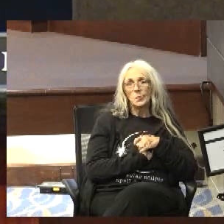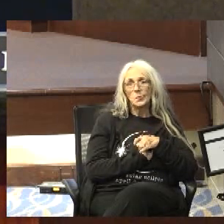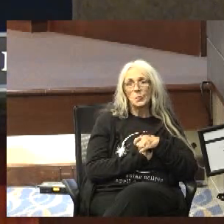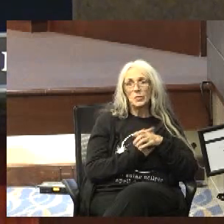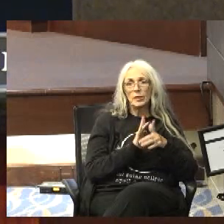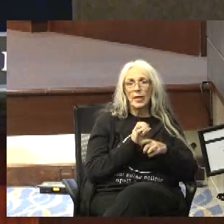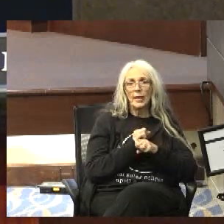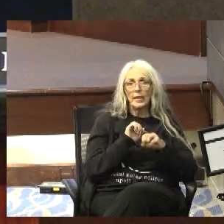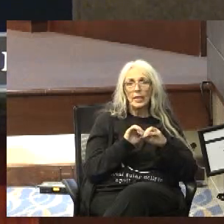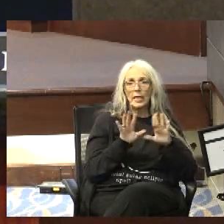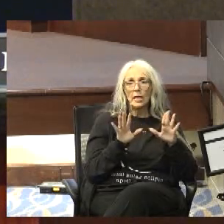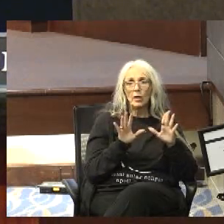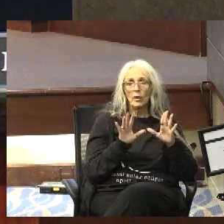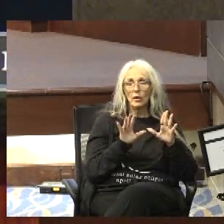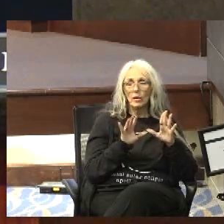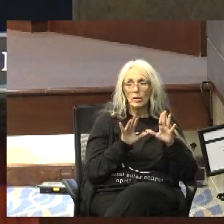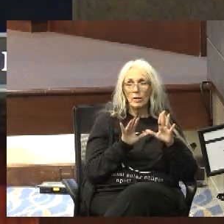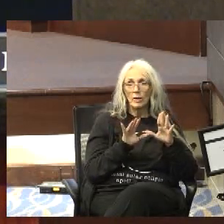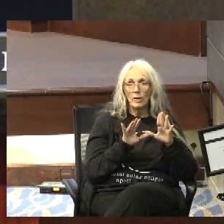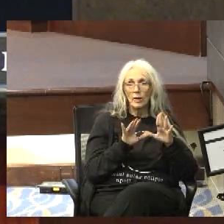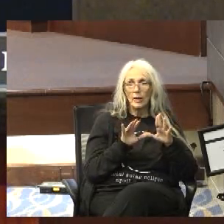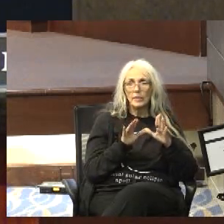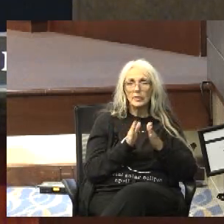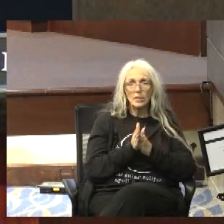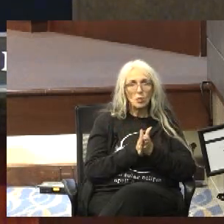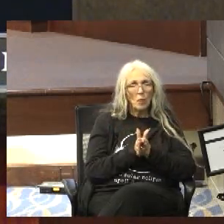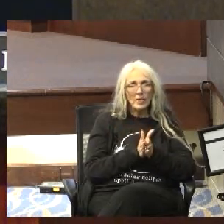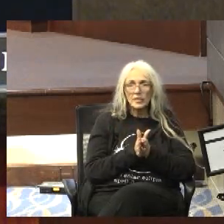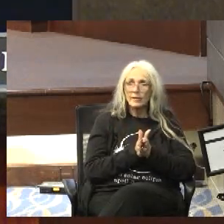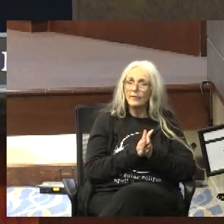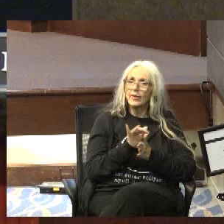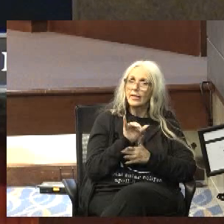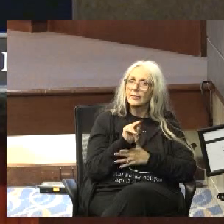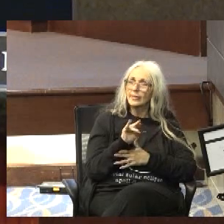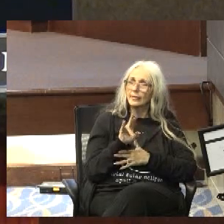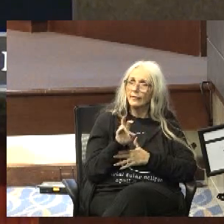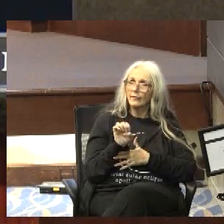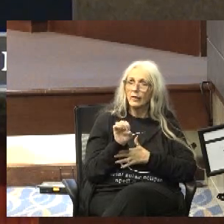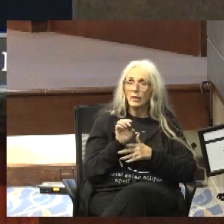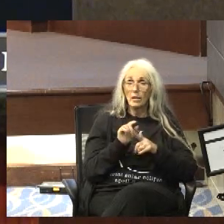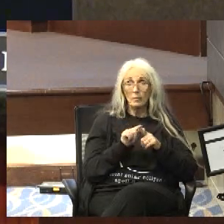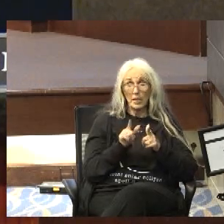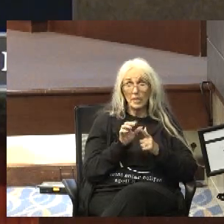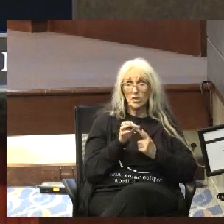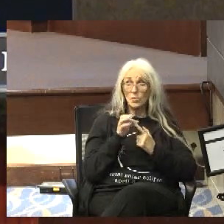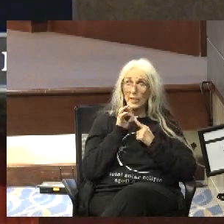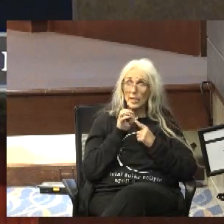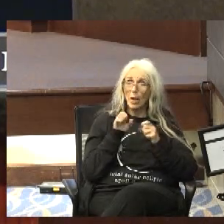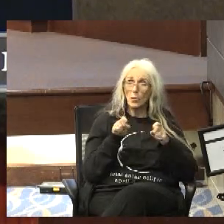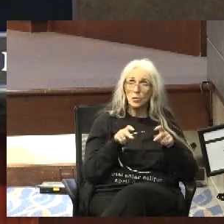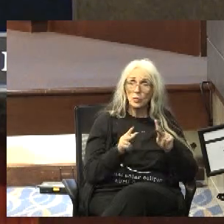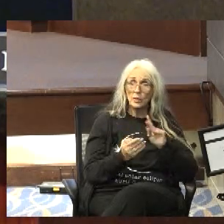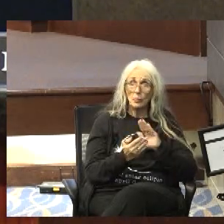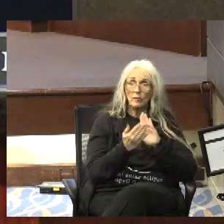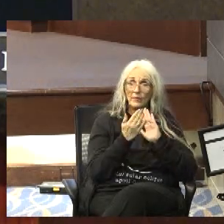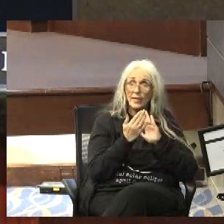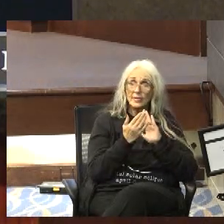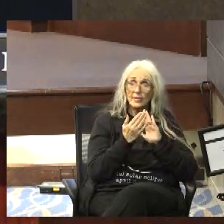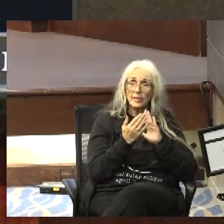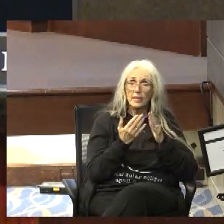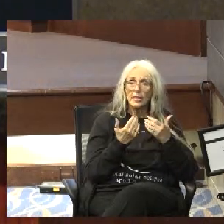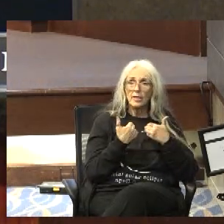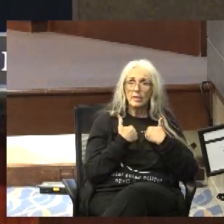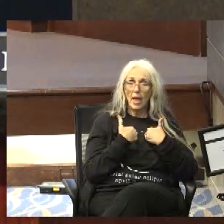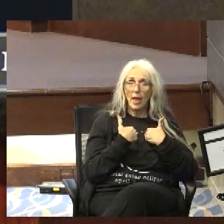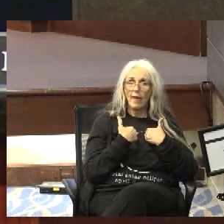clear on this. It is an aggressive incentive, but it's also a unique opportunity that we're facing to have